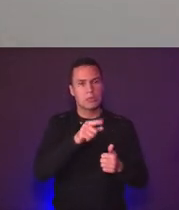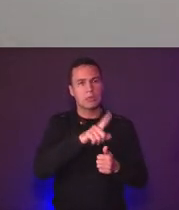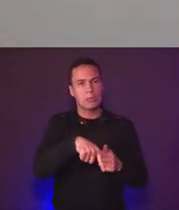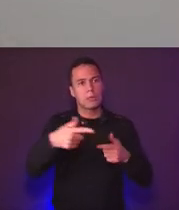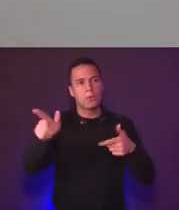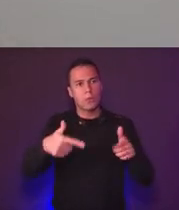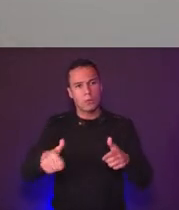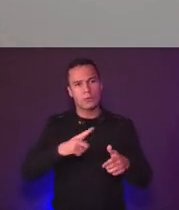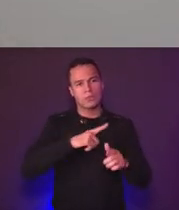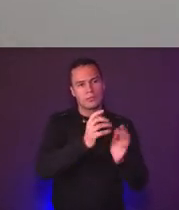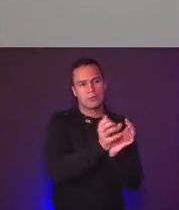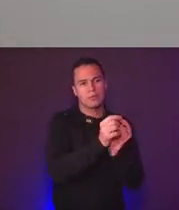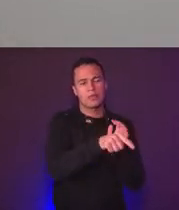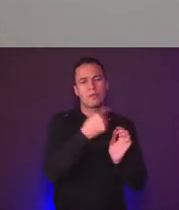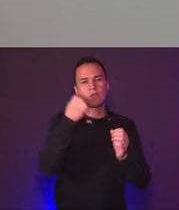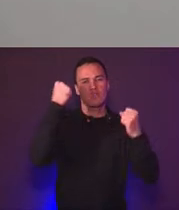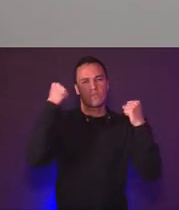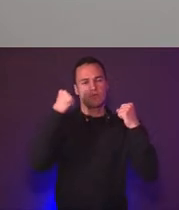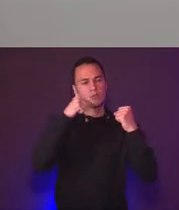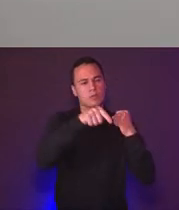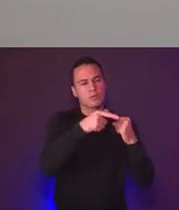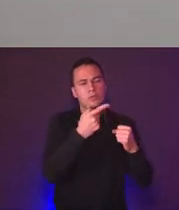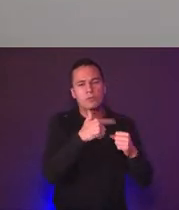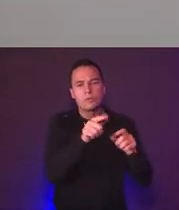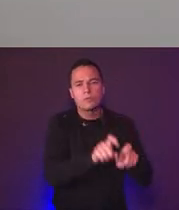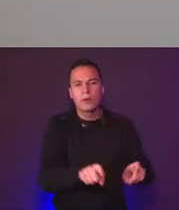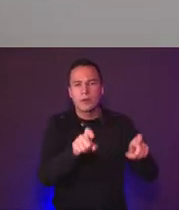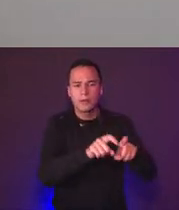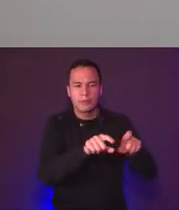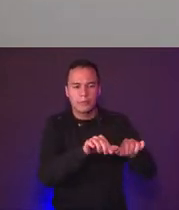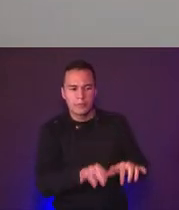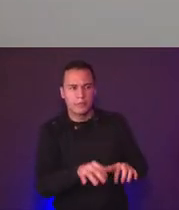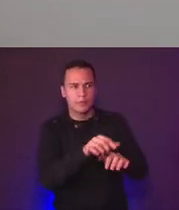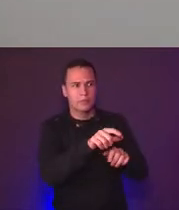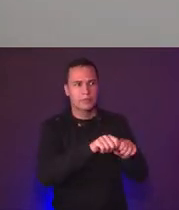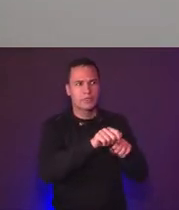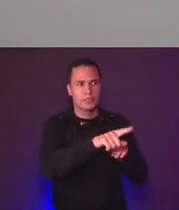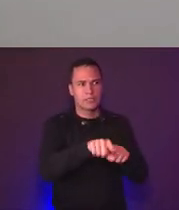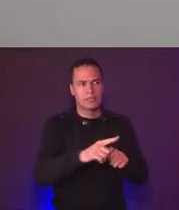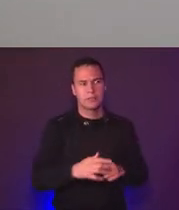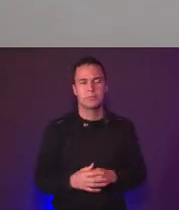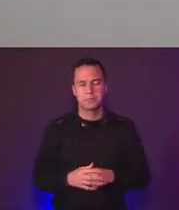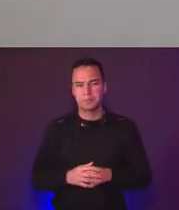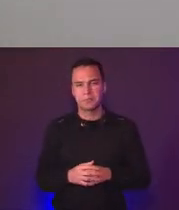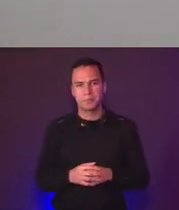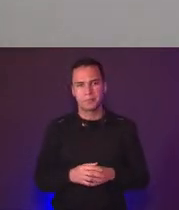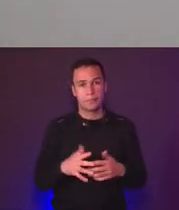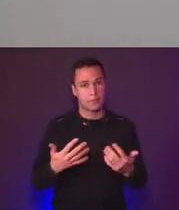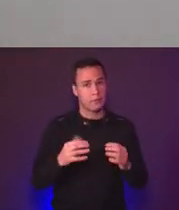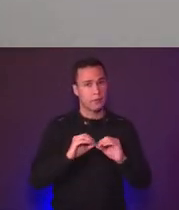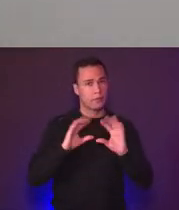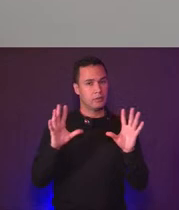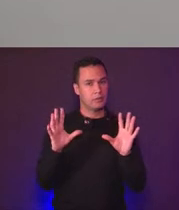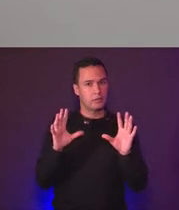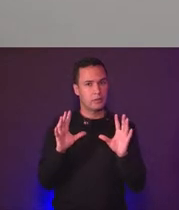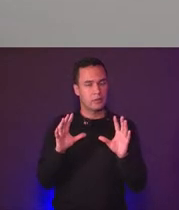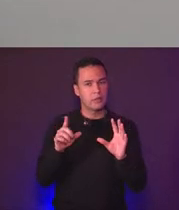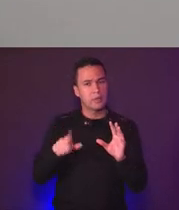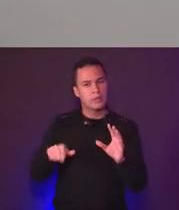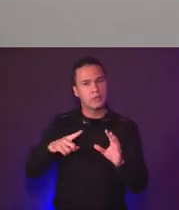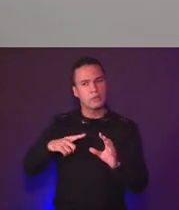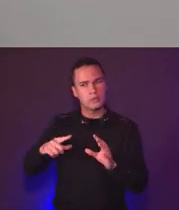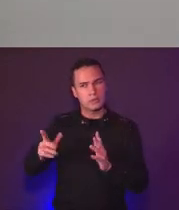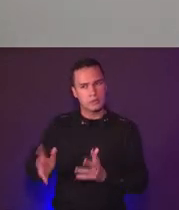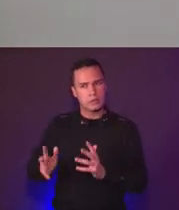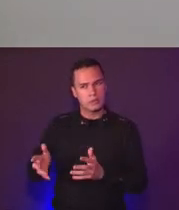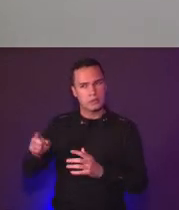we moved from powerful mainframe computers to these incredible new PCs that were coming out and allowing data journalism to